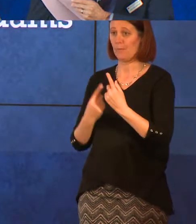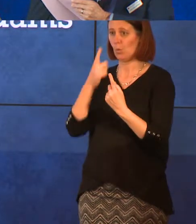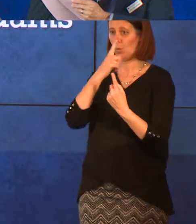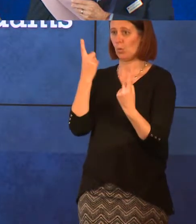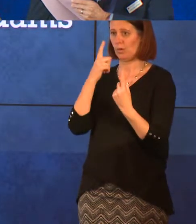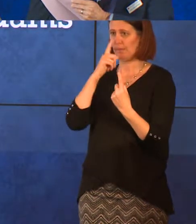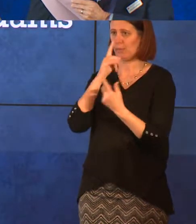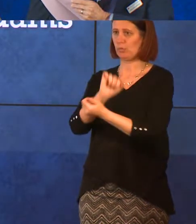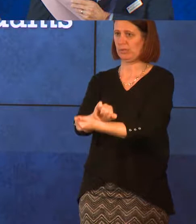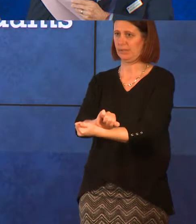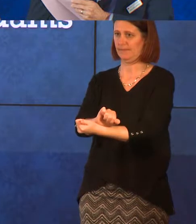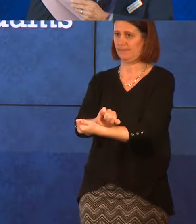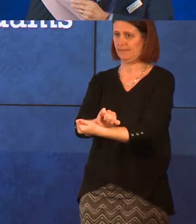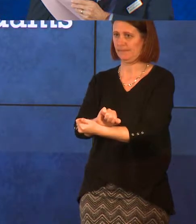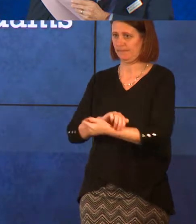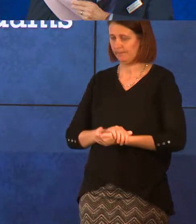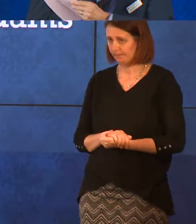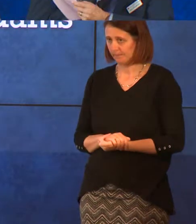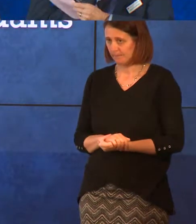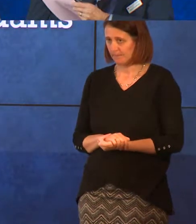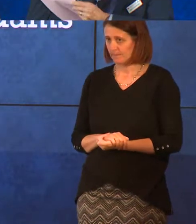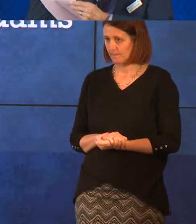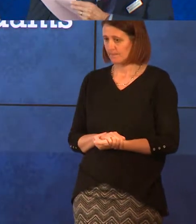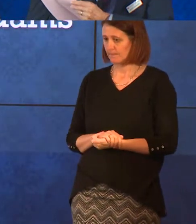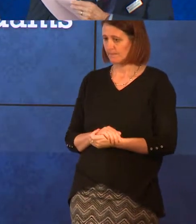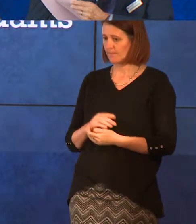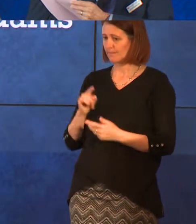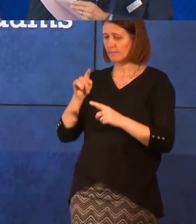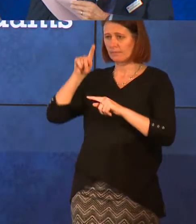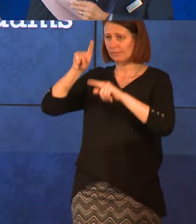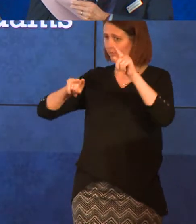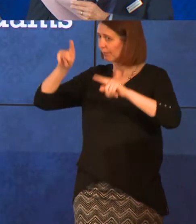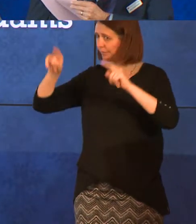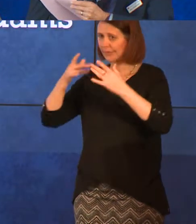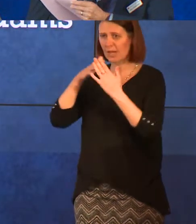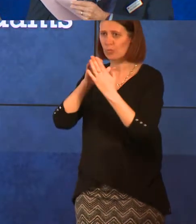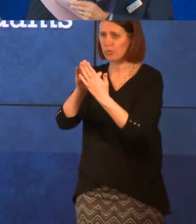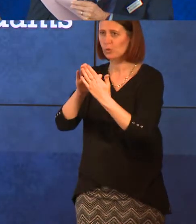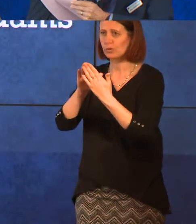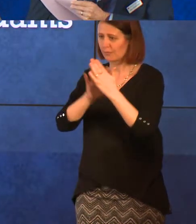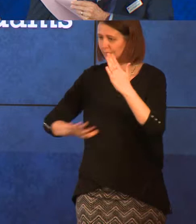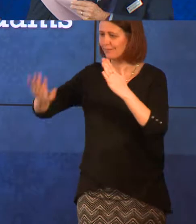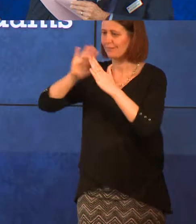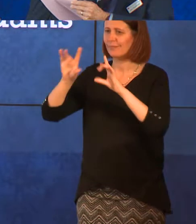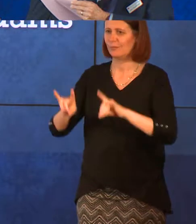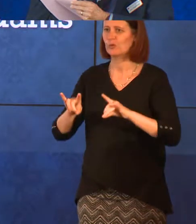prison. And there seems to be, I guess, an inconsistent approach across the country in terms of